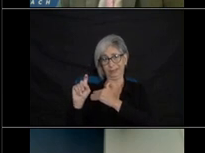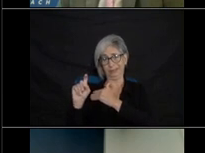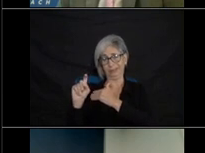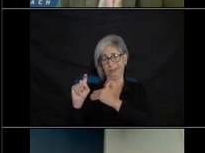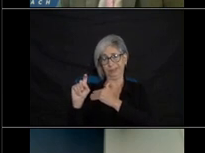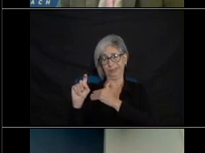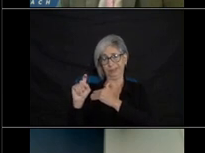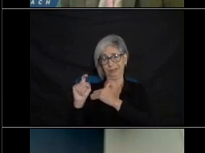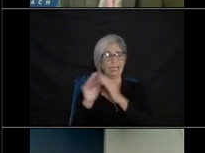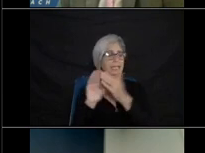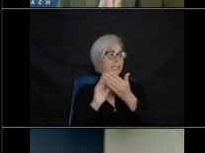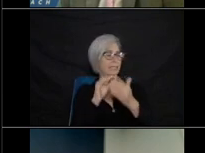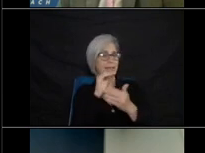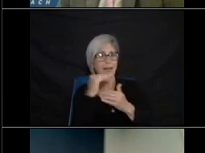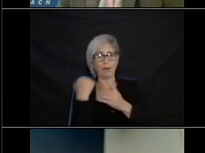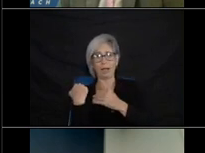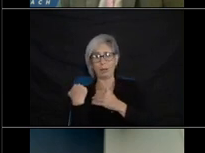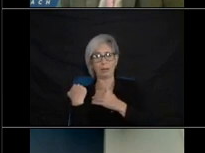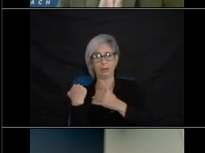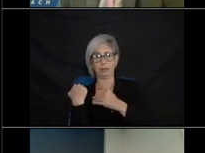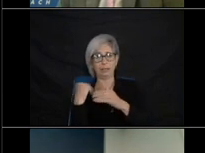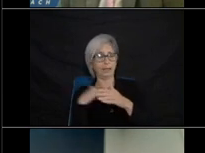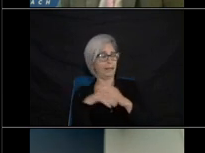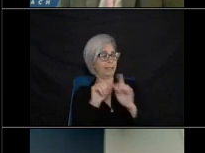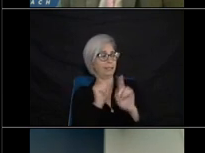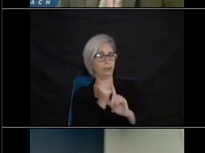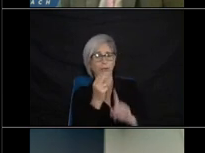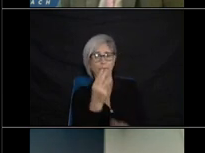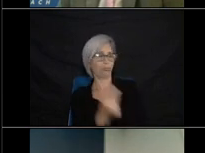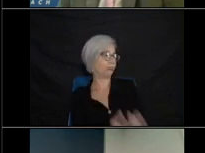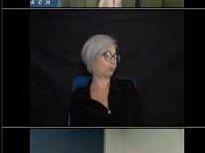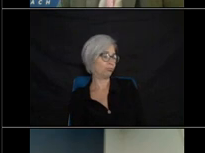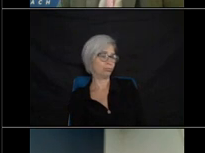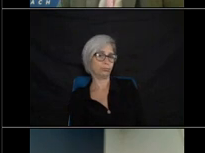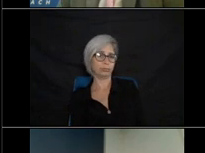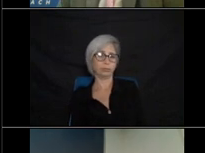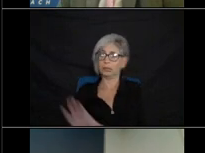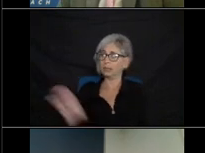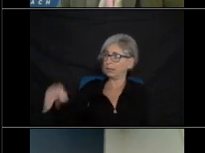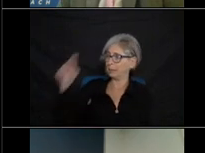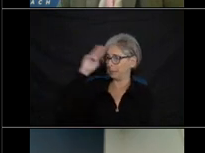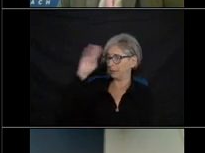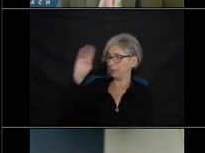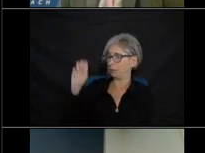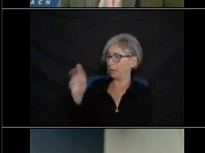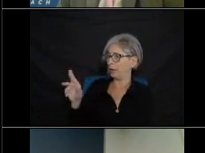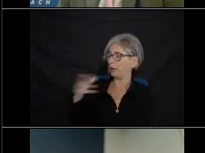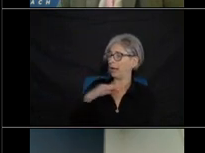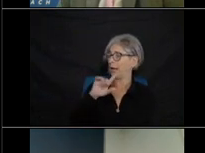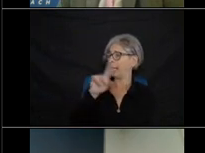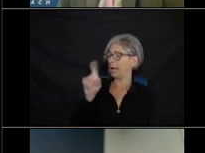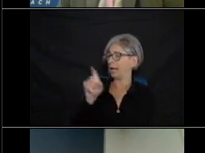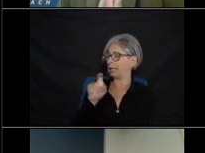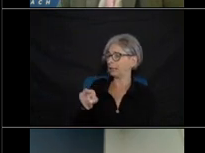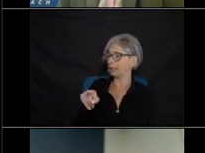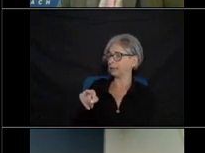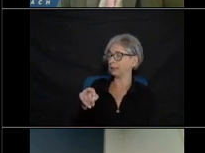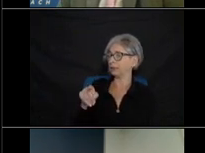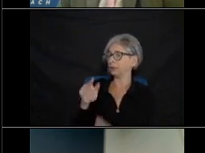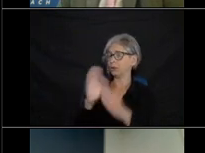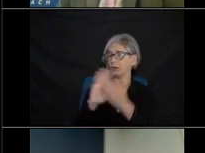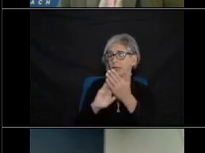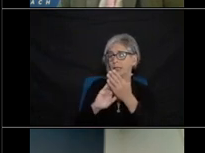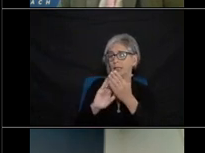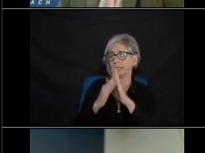The city was not liable under that scenario. Okay. Mr. Mayor, may I ask a question of the city attorney? Yes, you